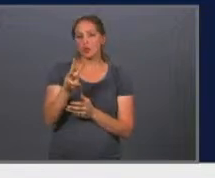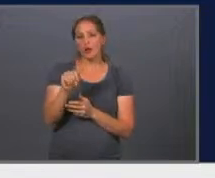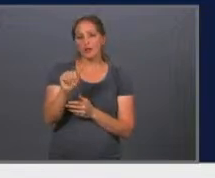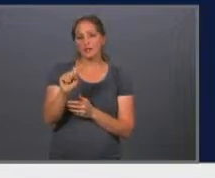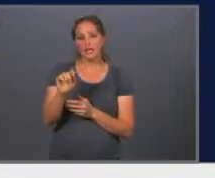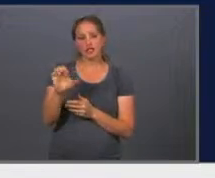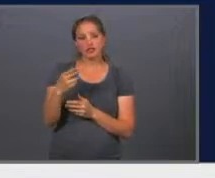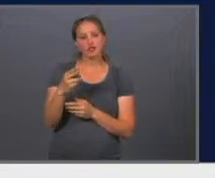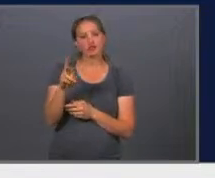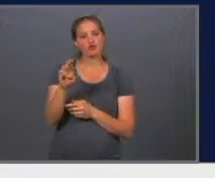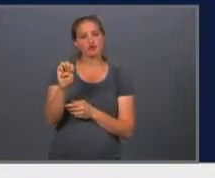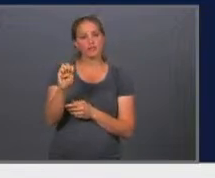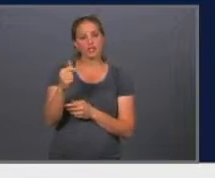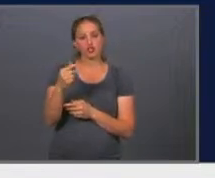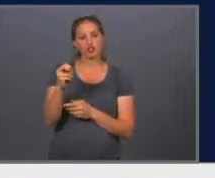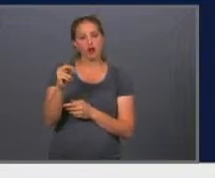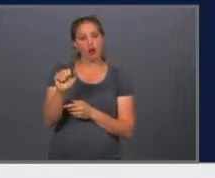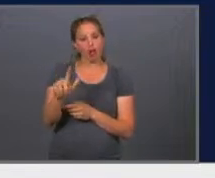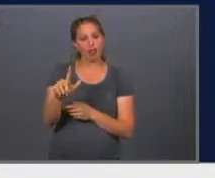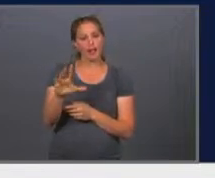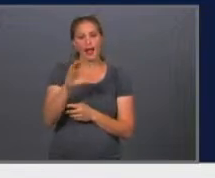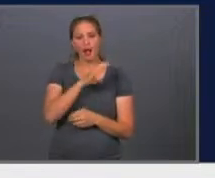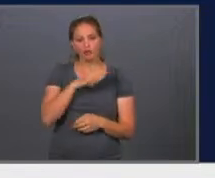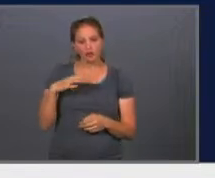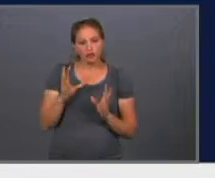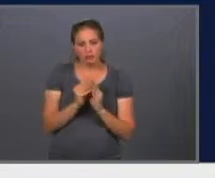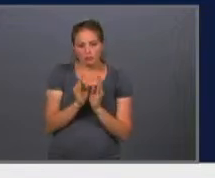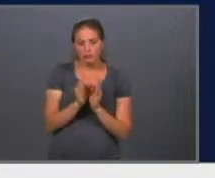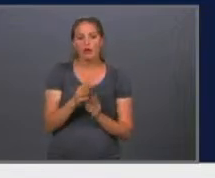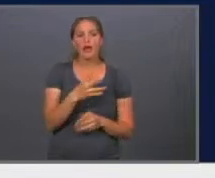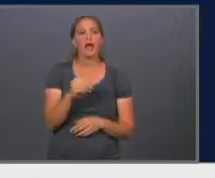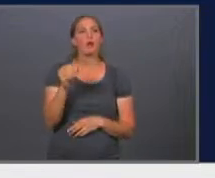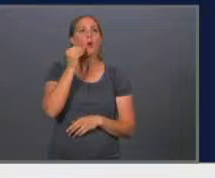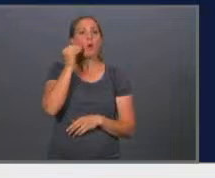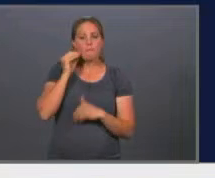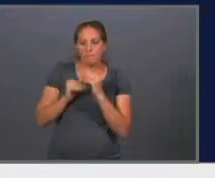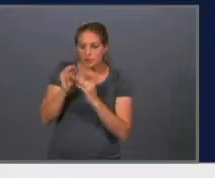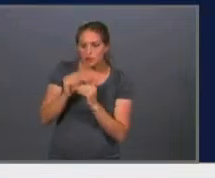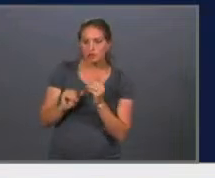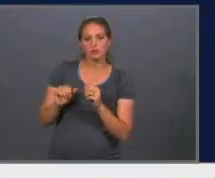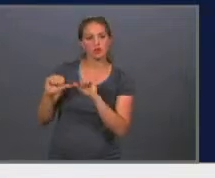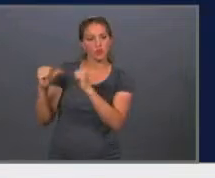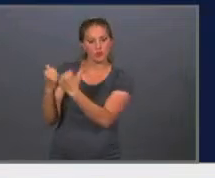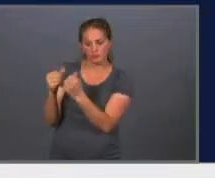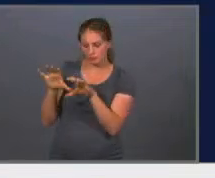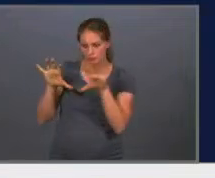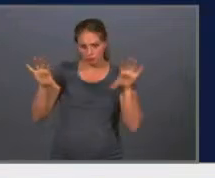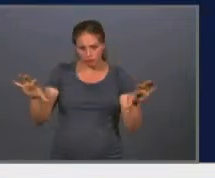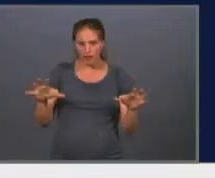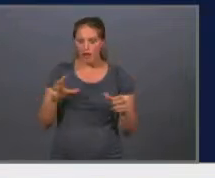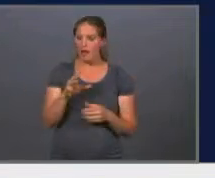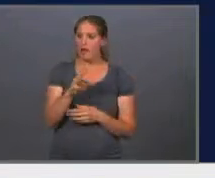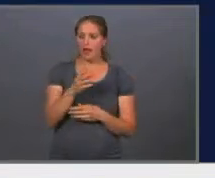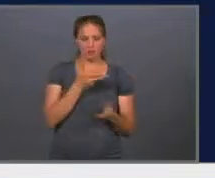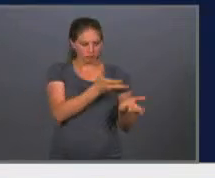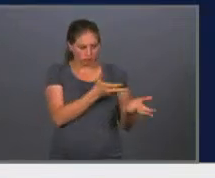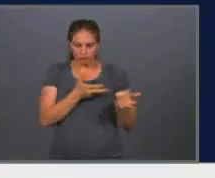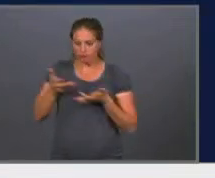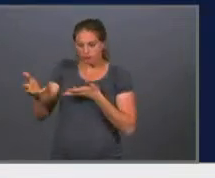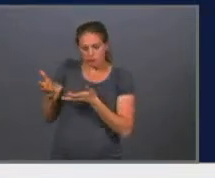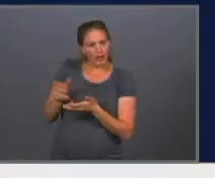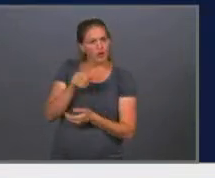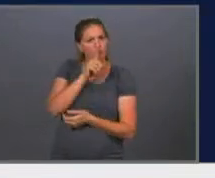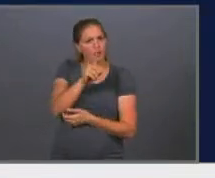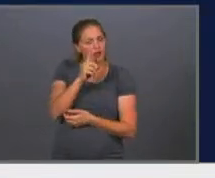Council. In conjunction with that, you also have home builders associations that truly identify and they're